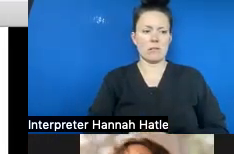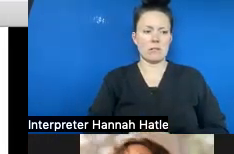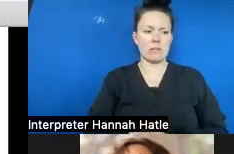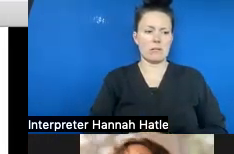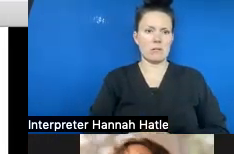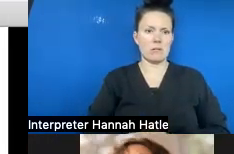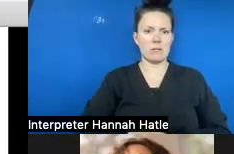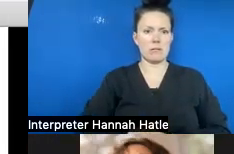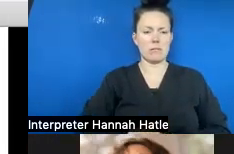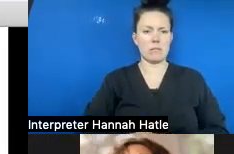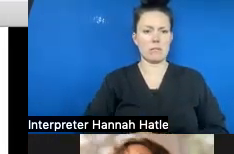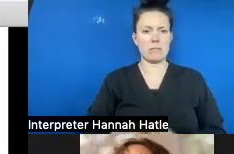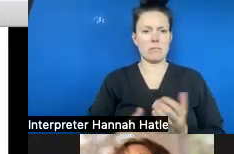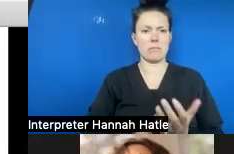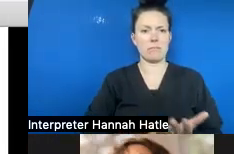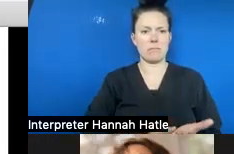But I also just think it's important to